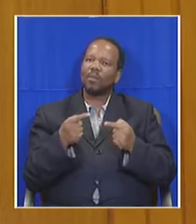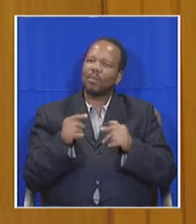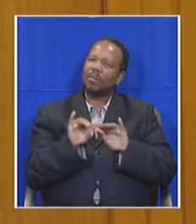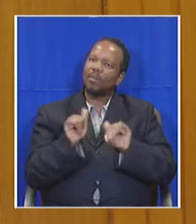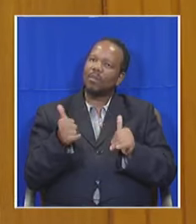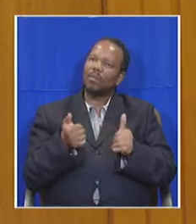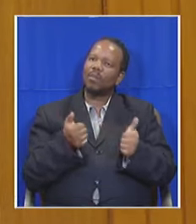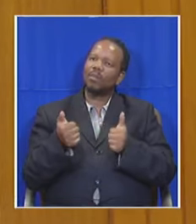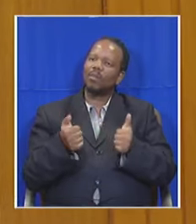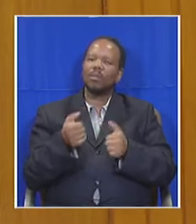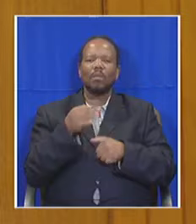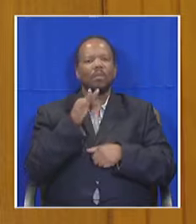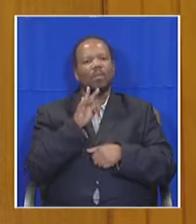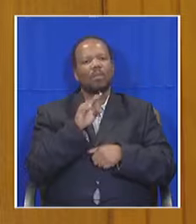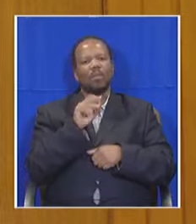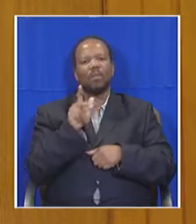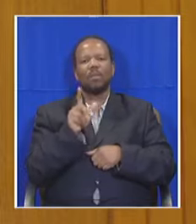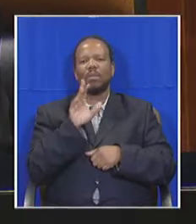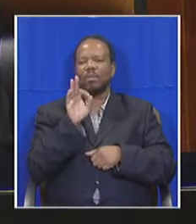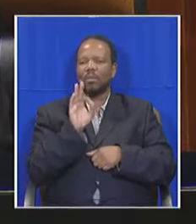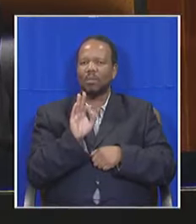rate of 38.6%.